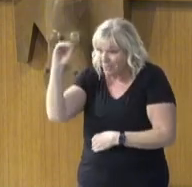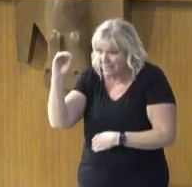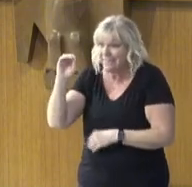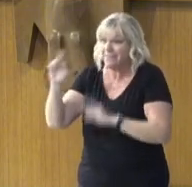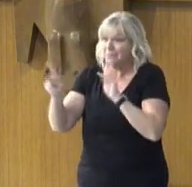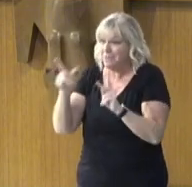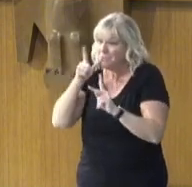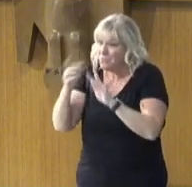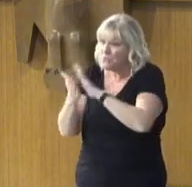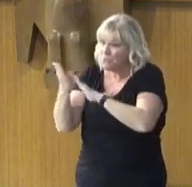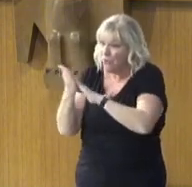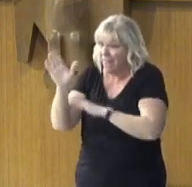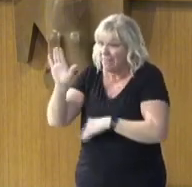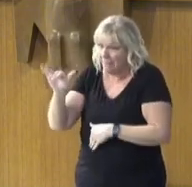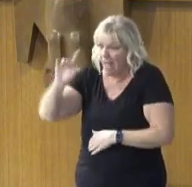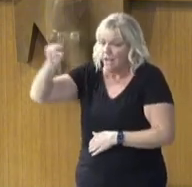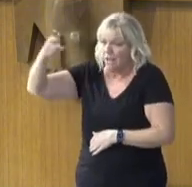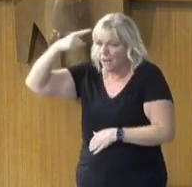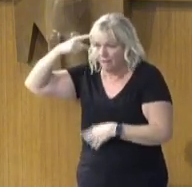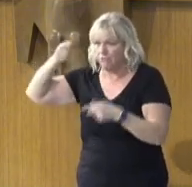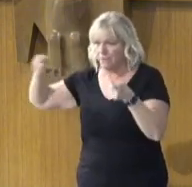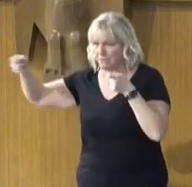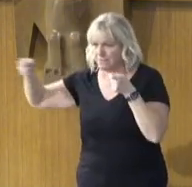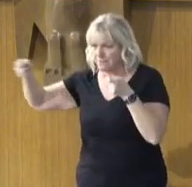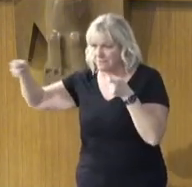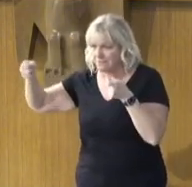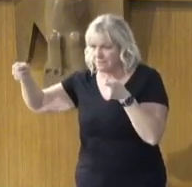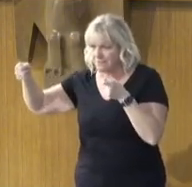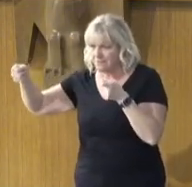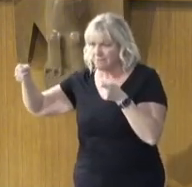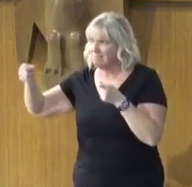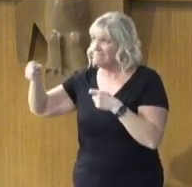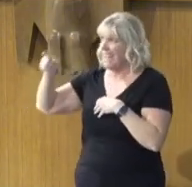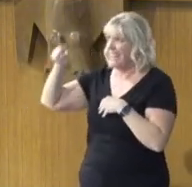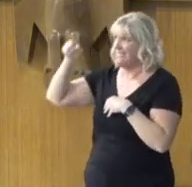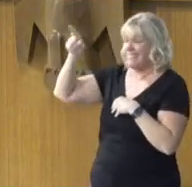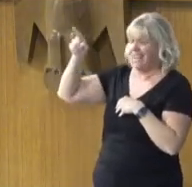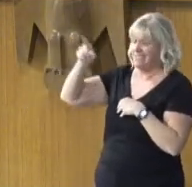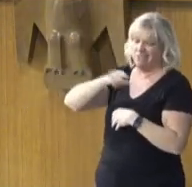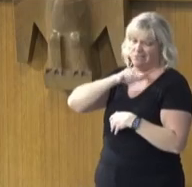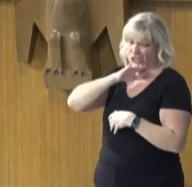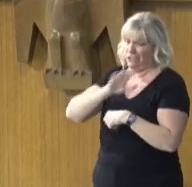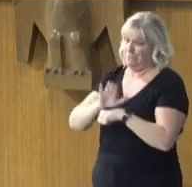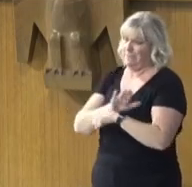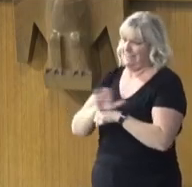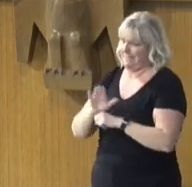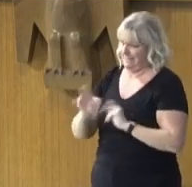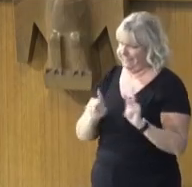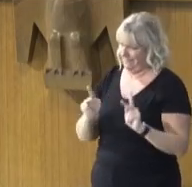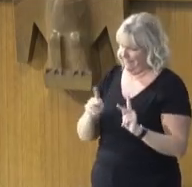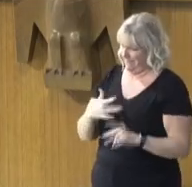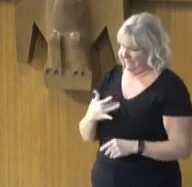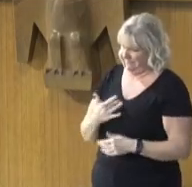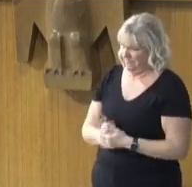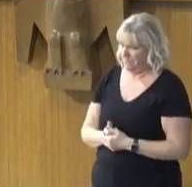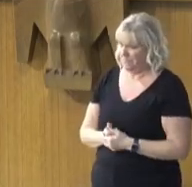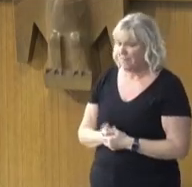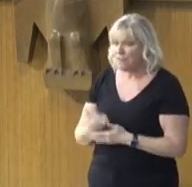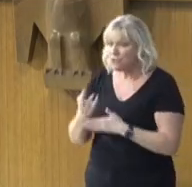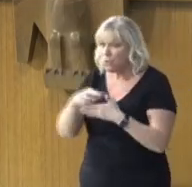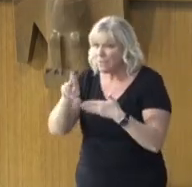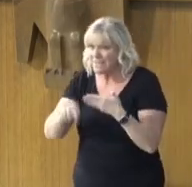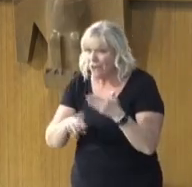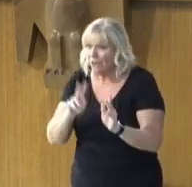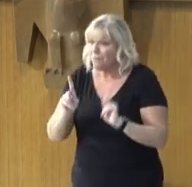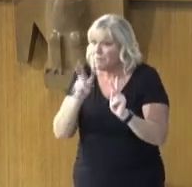country is owned by the government and it's totally corrupt. And as a result, the citizens of